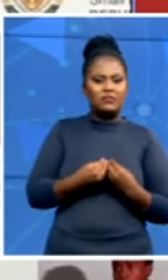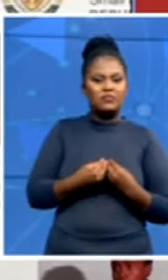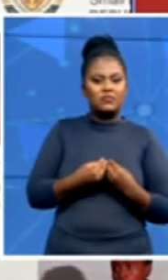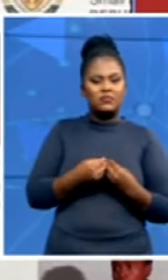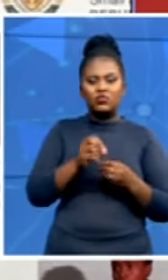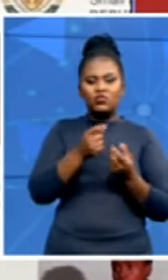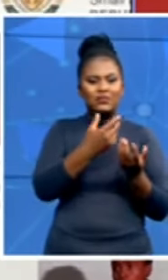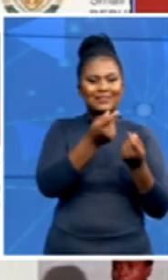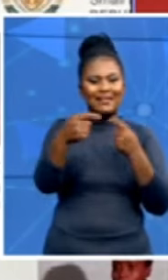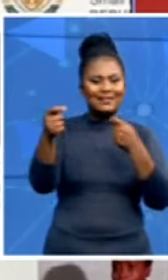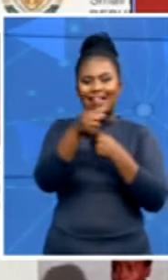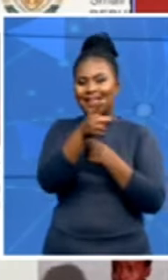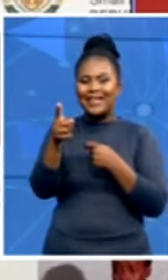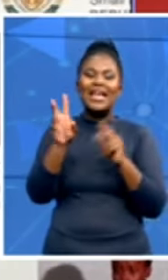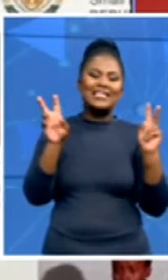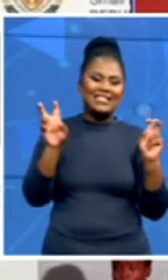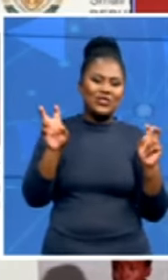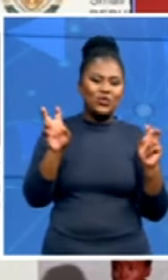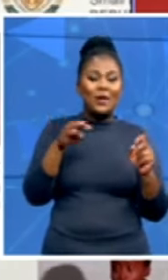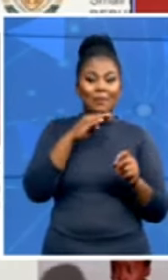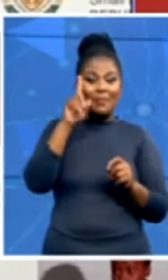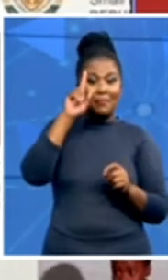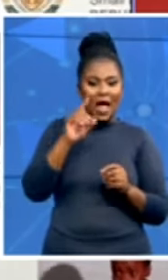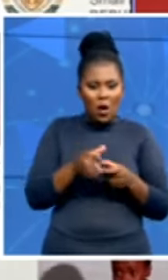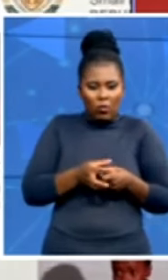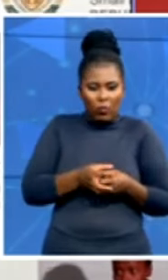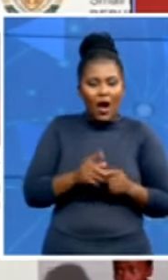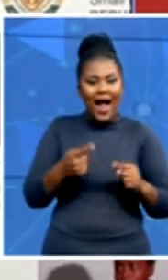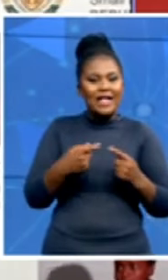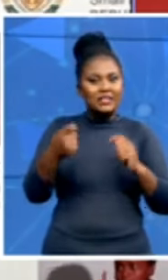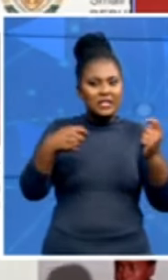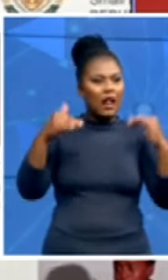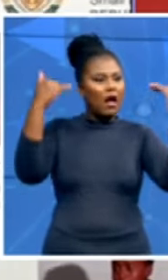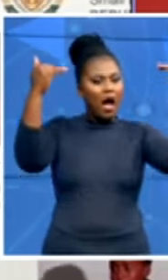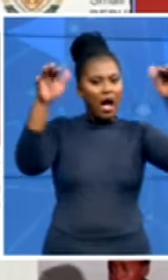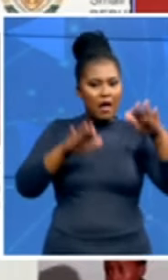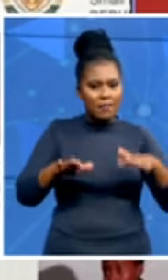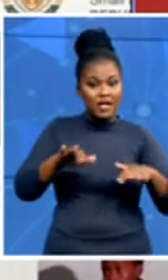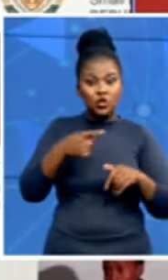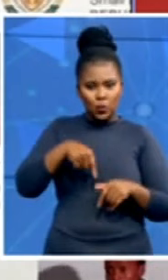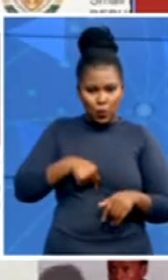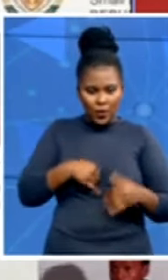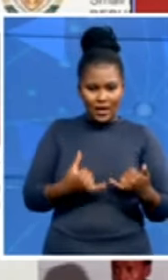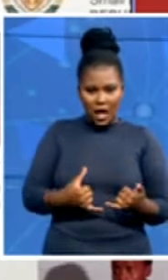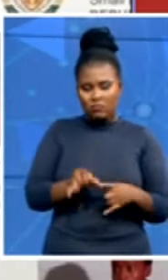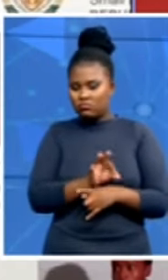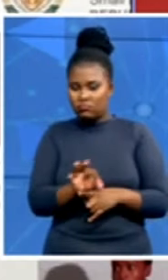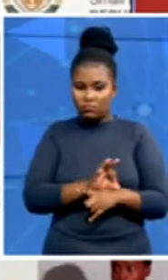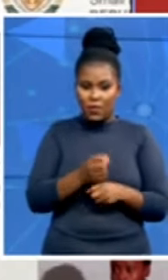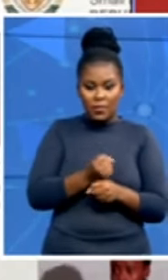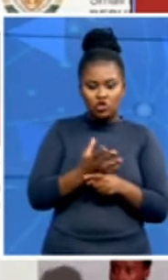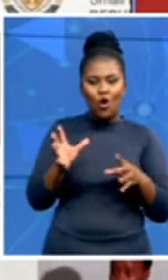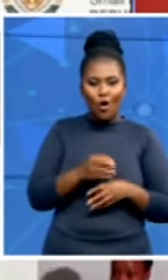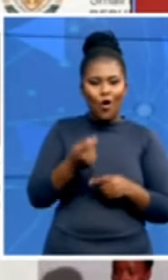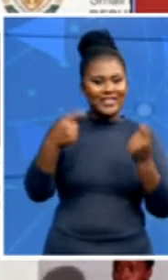The program towards localization that is driven from DTIC and ourselves also seek to enhance those efforts to